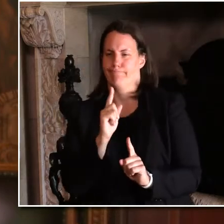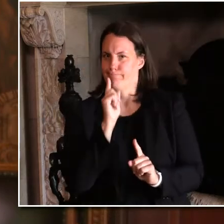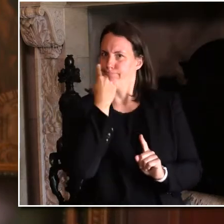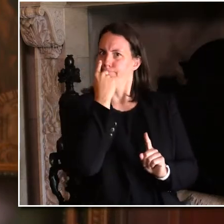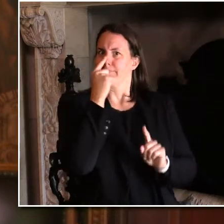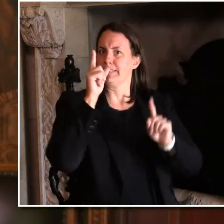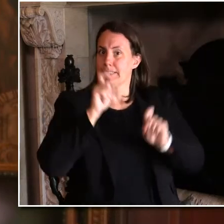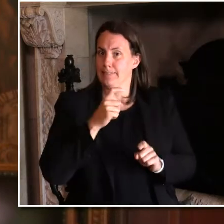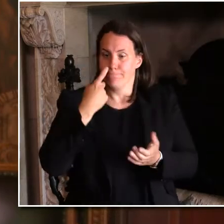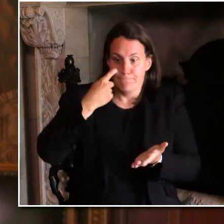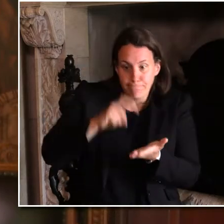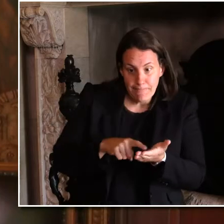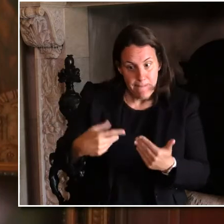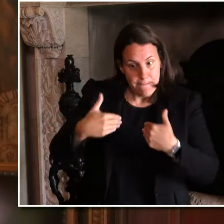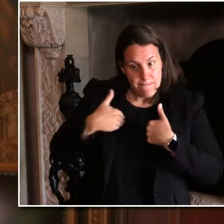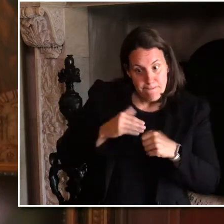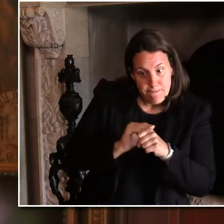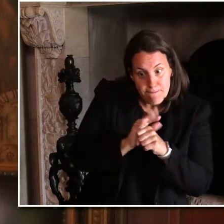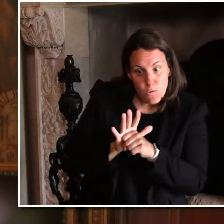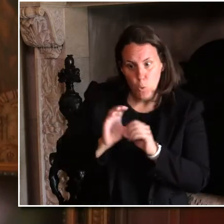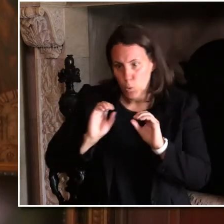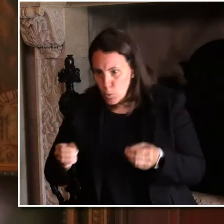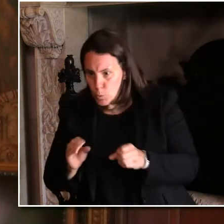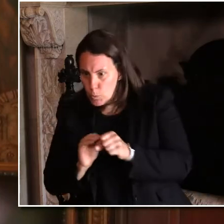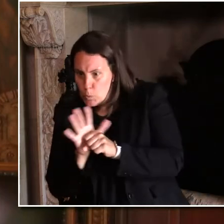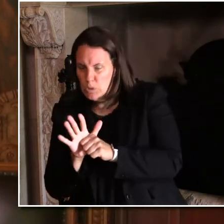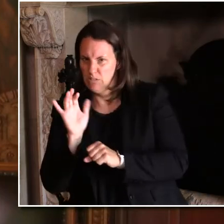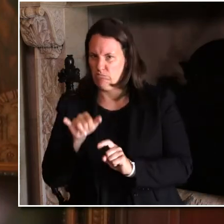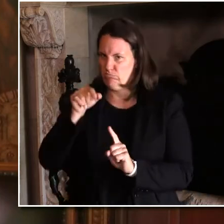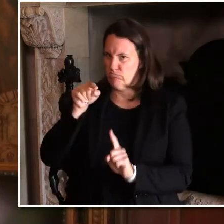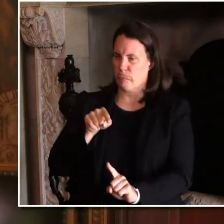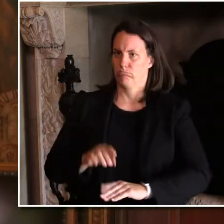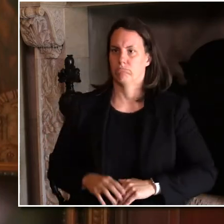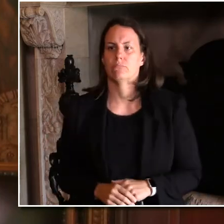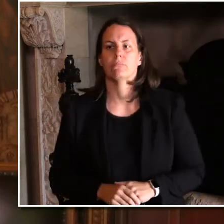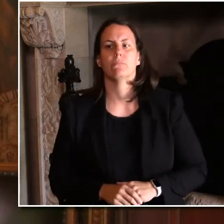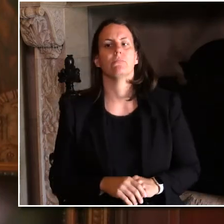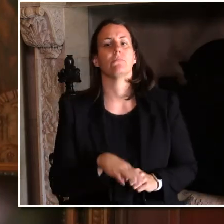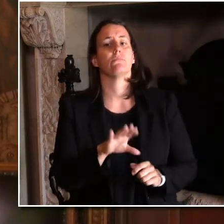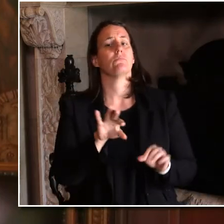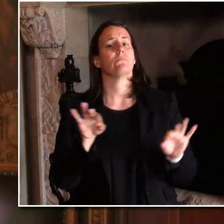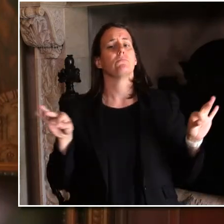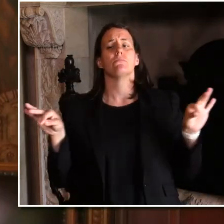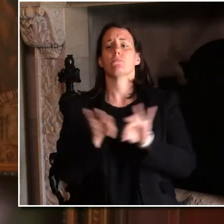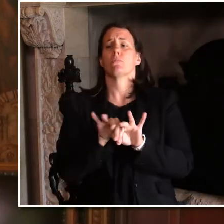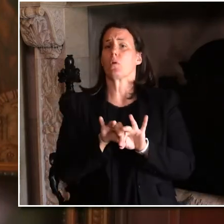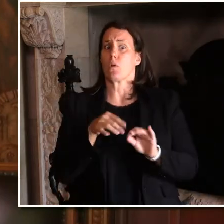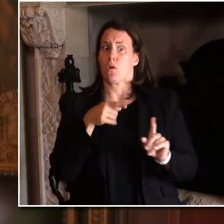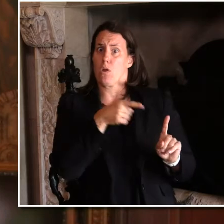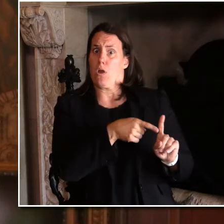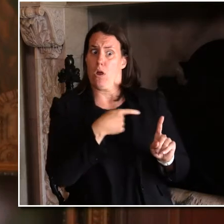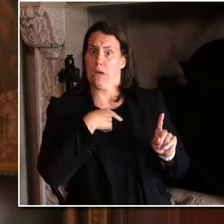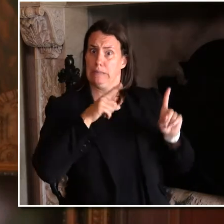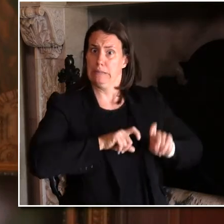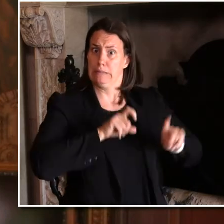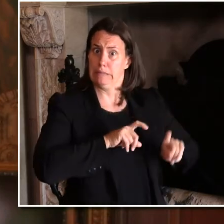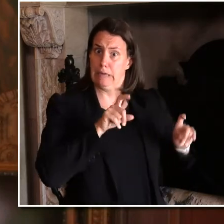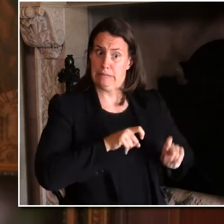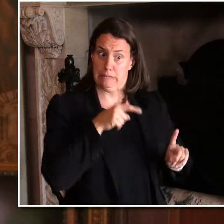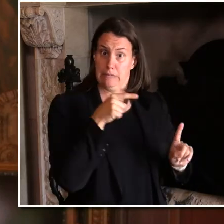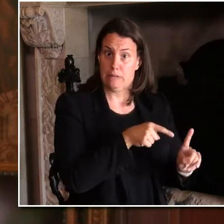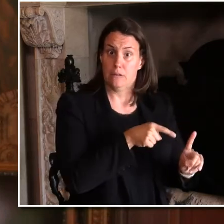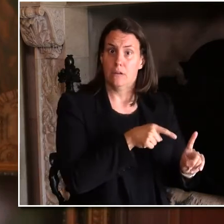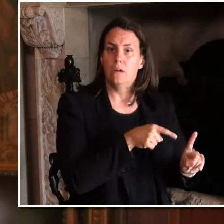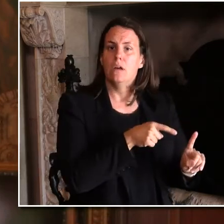This is the most important kind of testing because knowing when a person is sick with COVID-19 as early as possible during their illness and getting